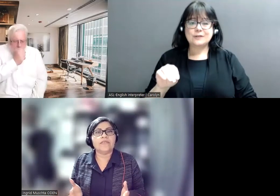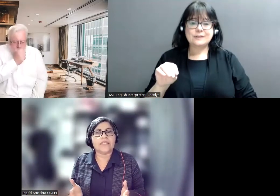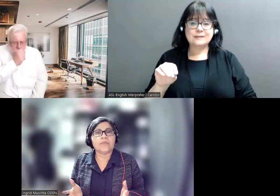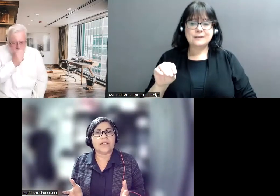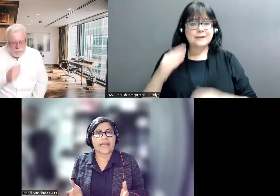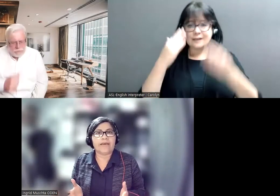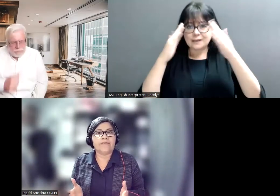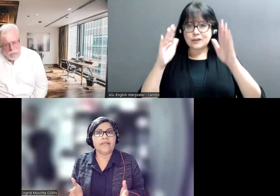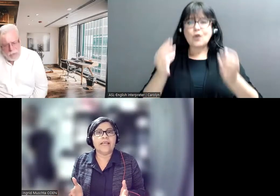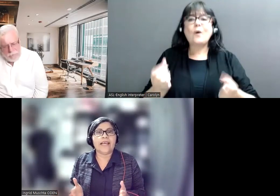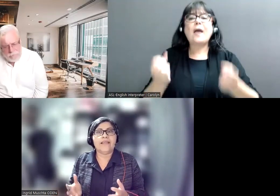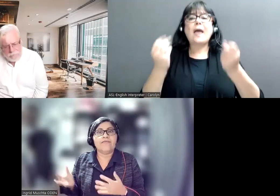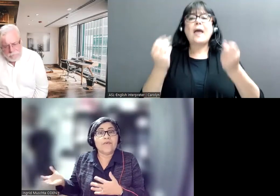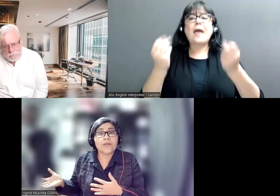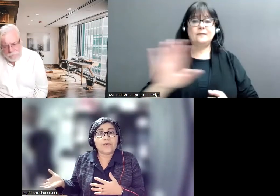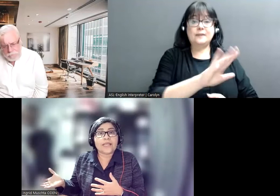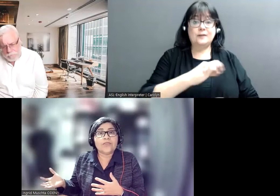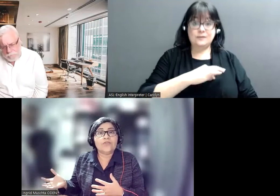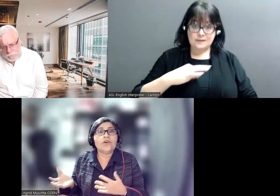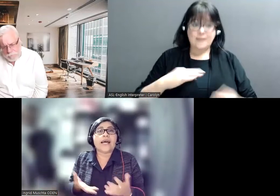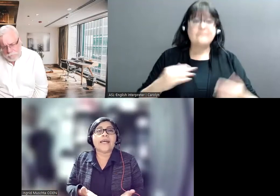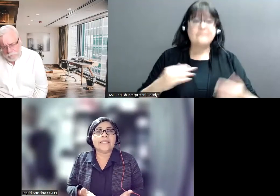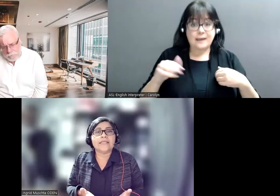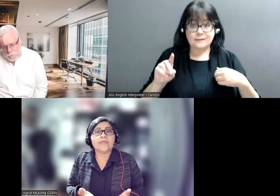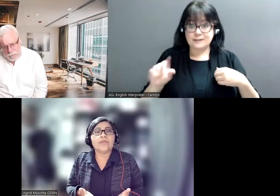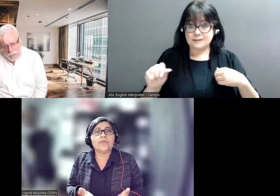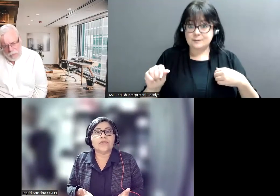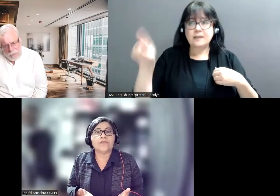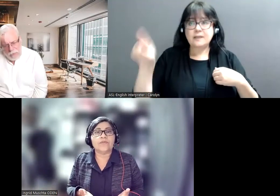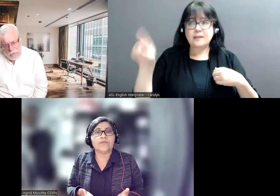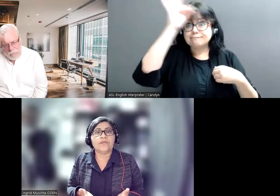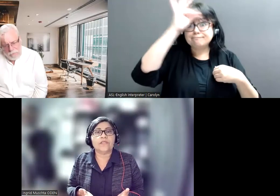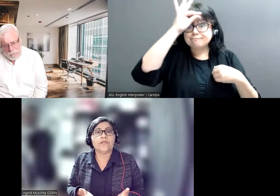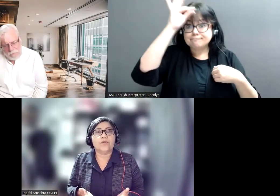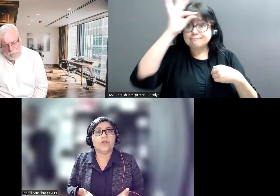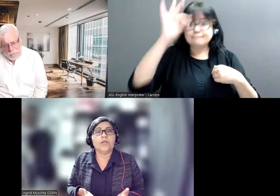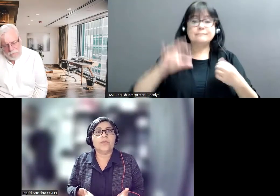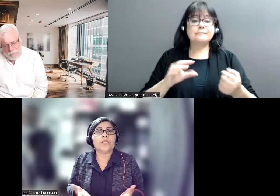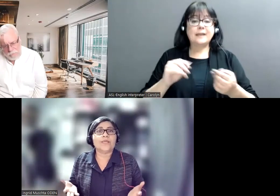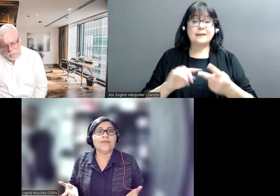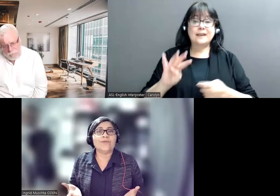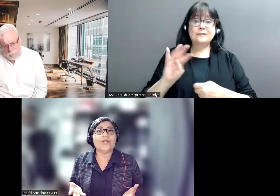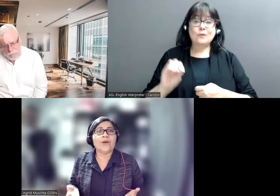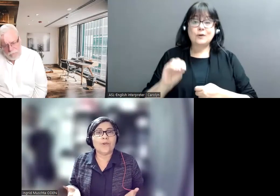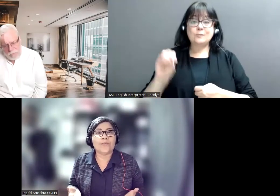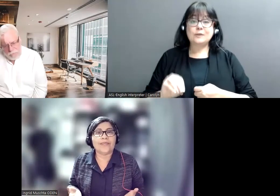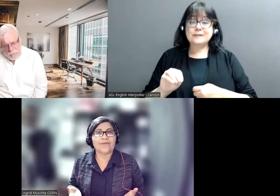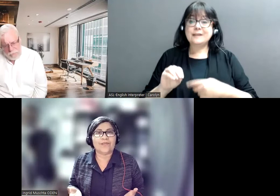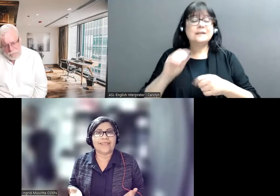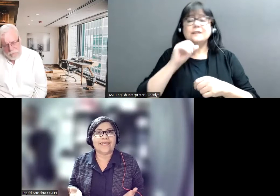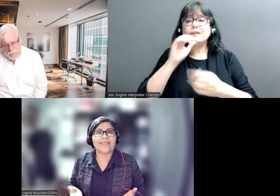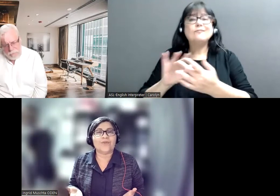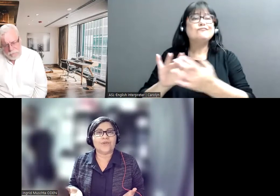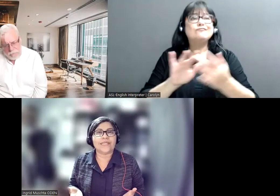have a disability have. And 40% do not access employment service providers in their community because they don't know that